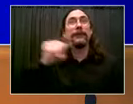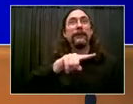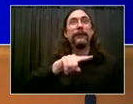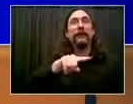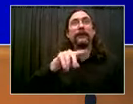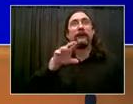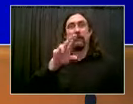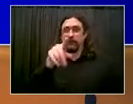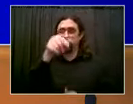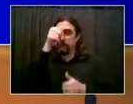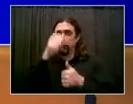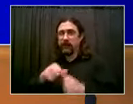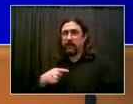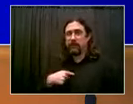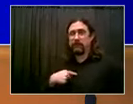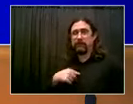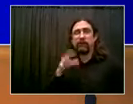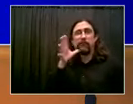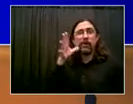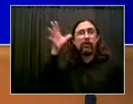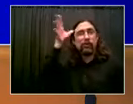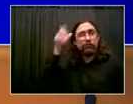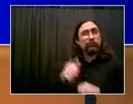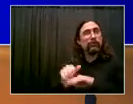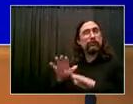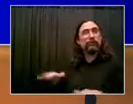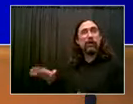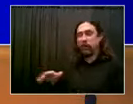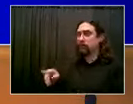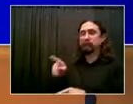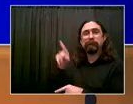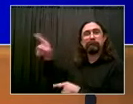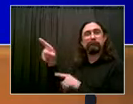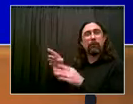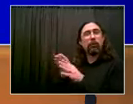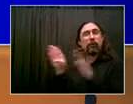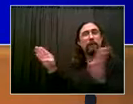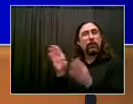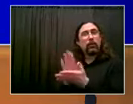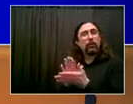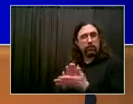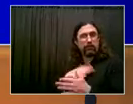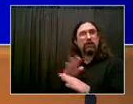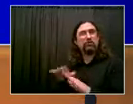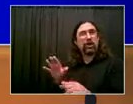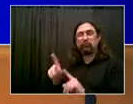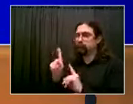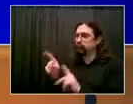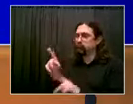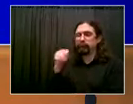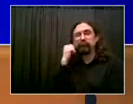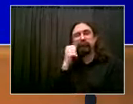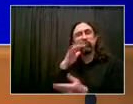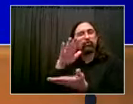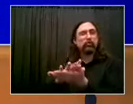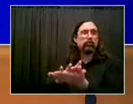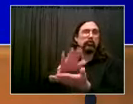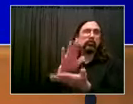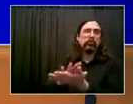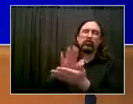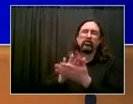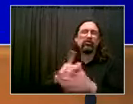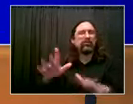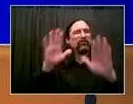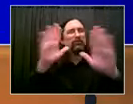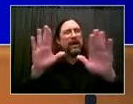day my kids went to school, they went to a New York City public school, they got a great education. And this has been such a tough year,